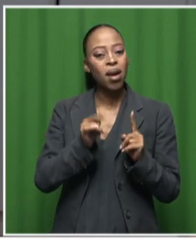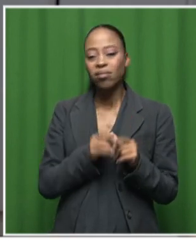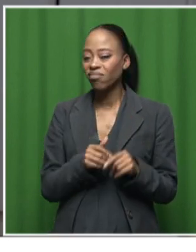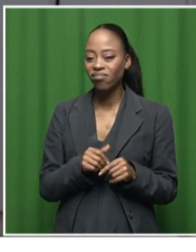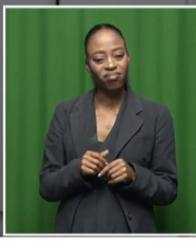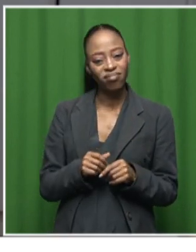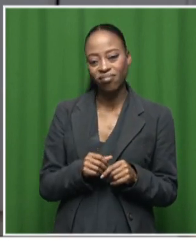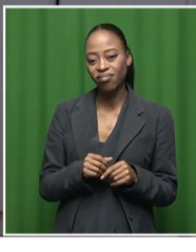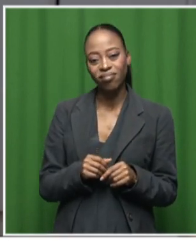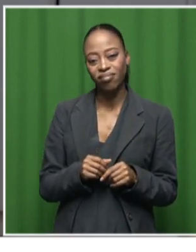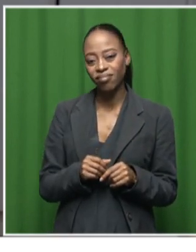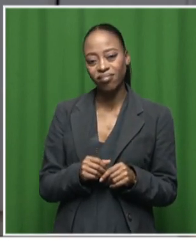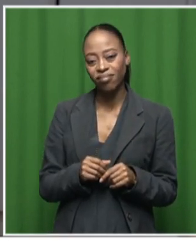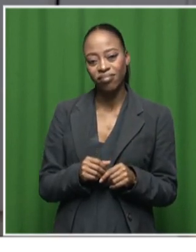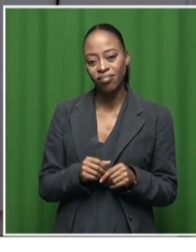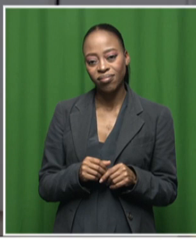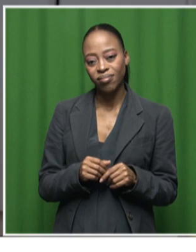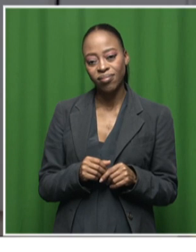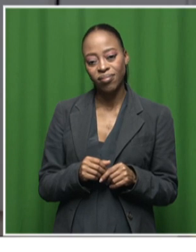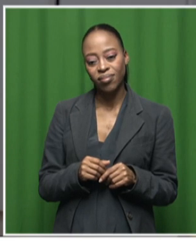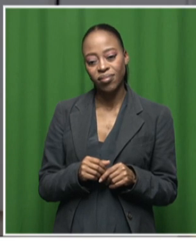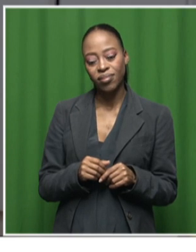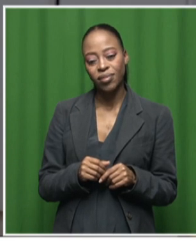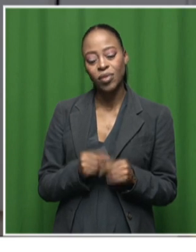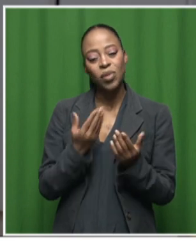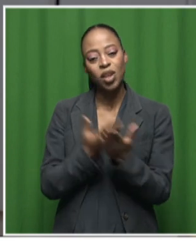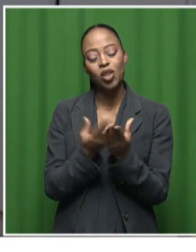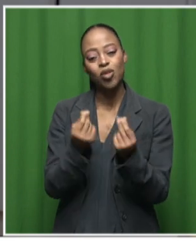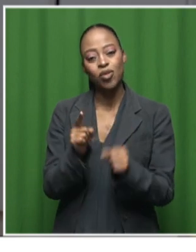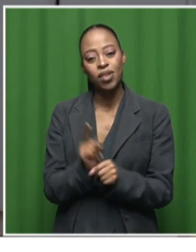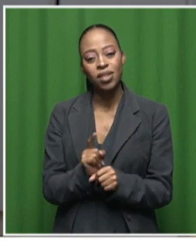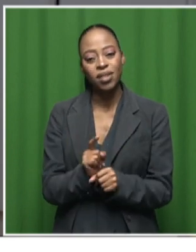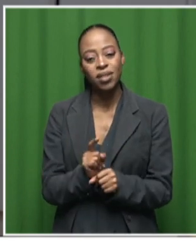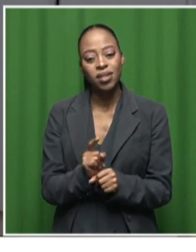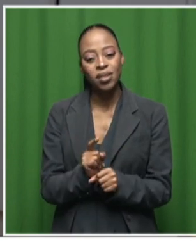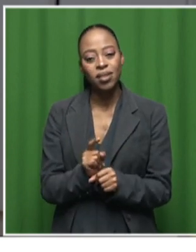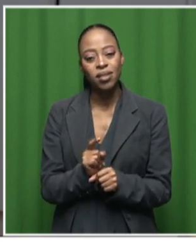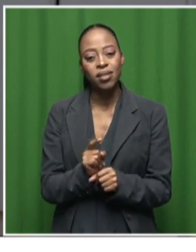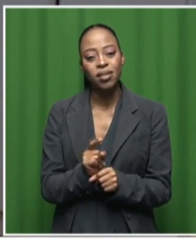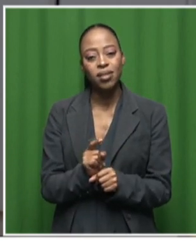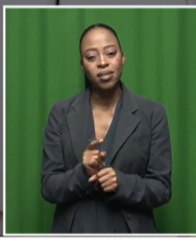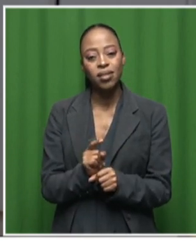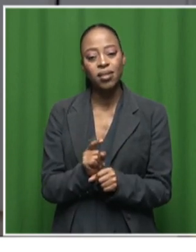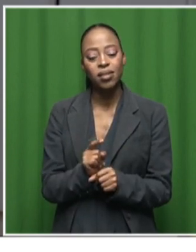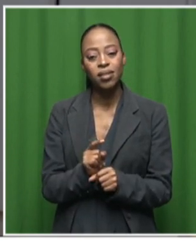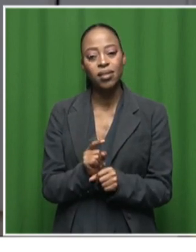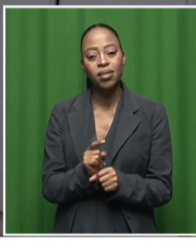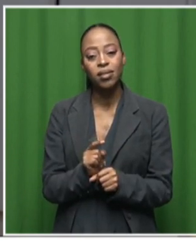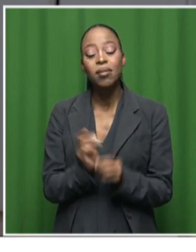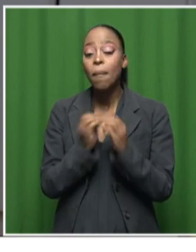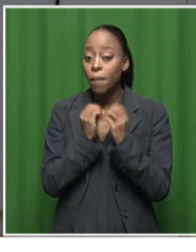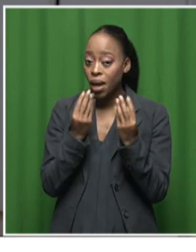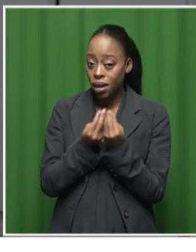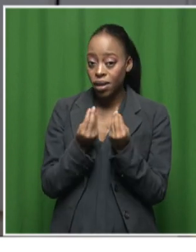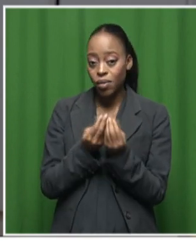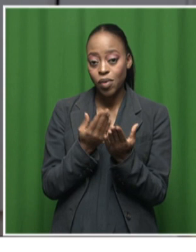in the right direction. What can we do? There are things we can do. I mean, to begin with,